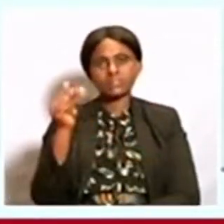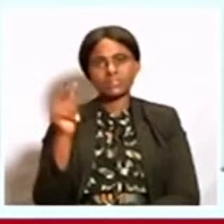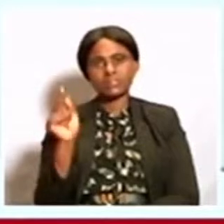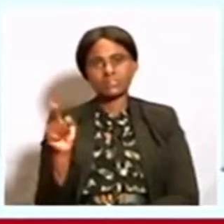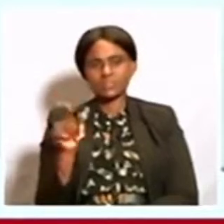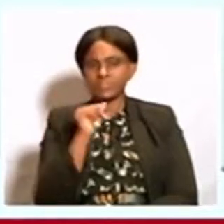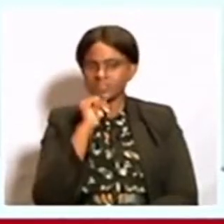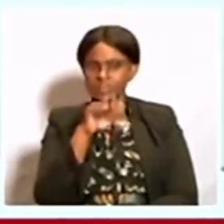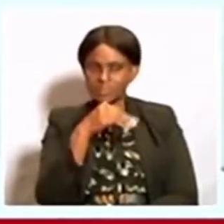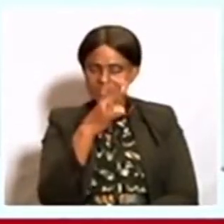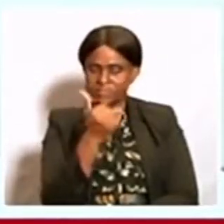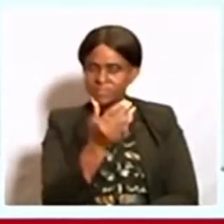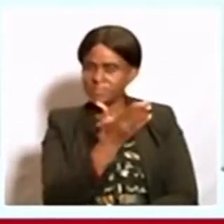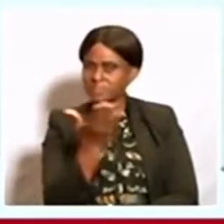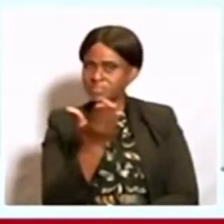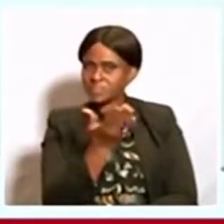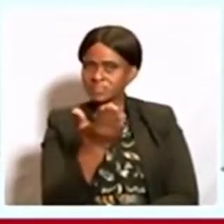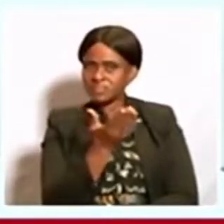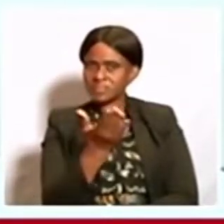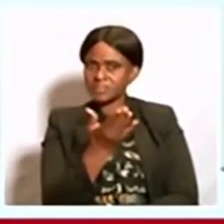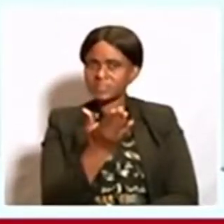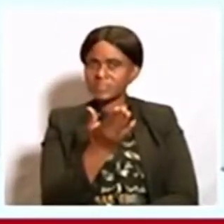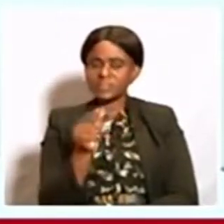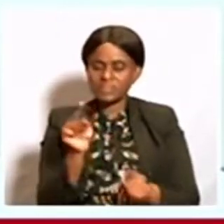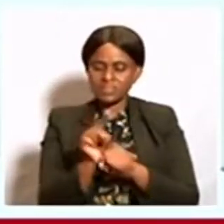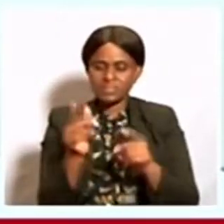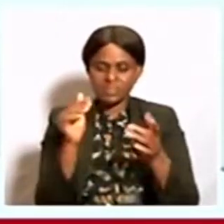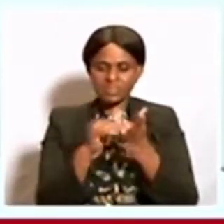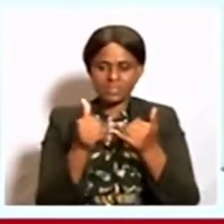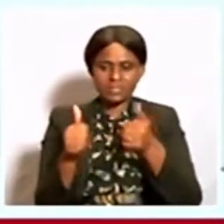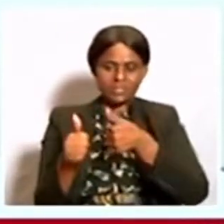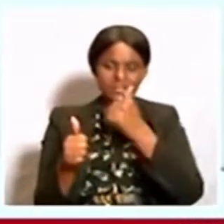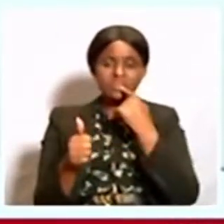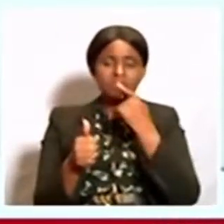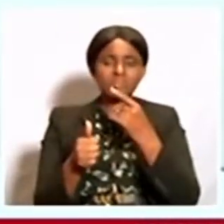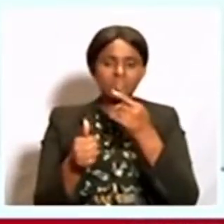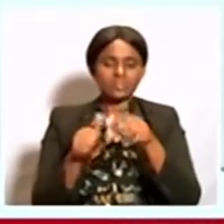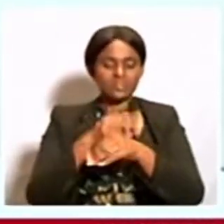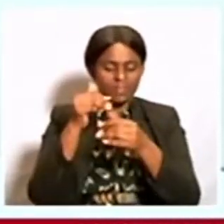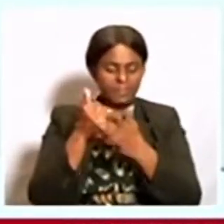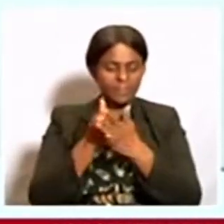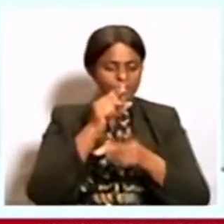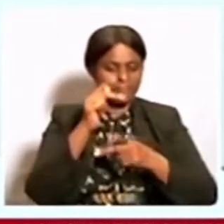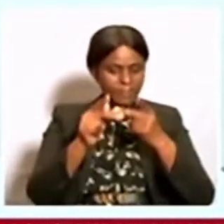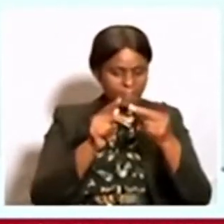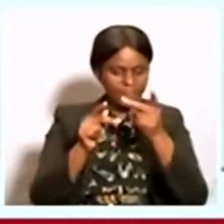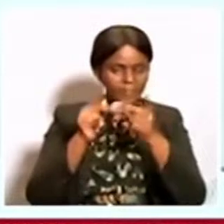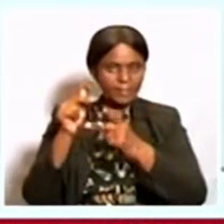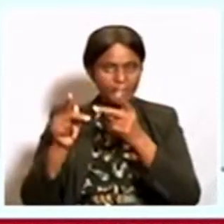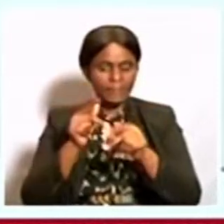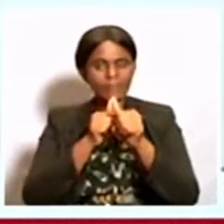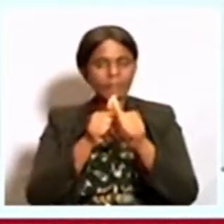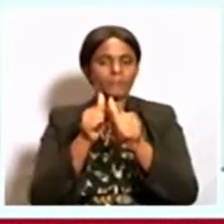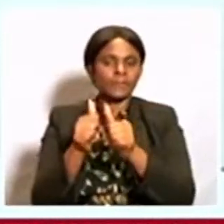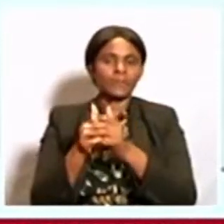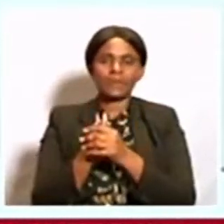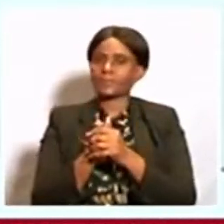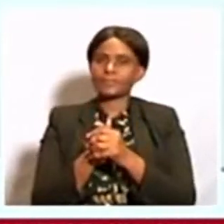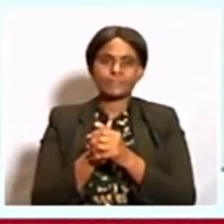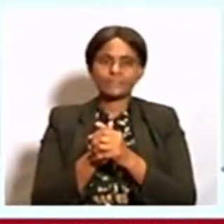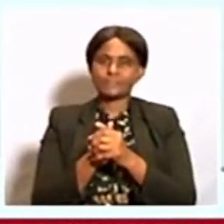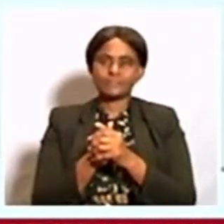not given, was not done, and then you say all the processes were followed. You